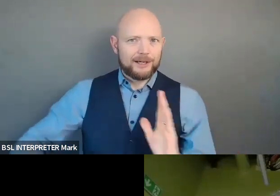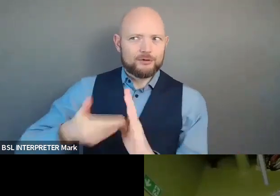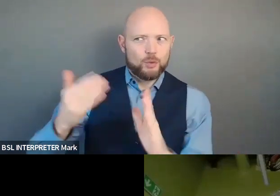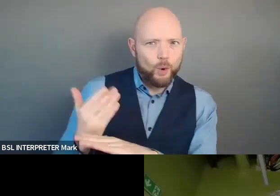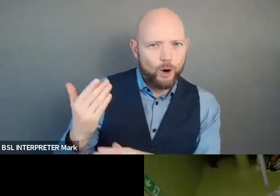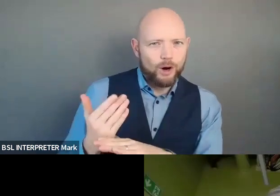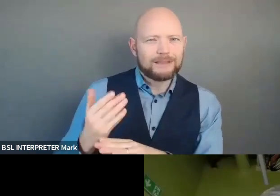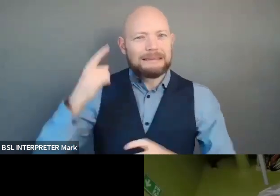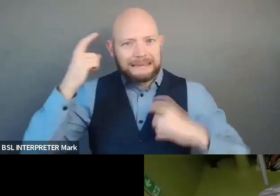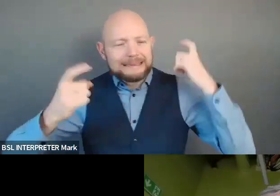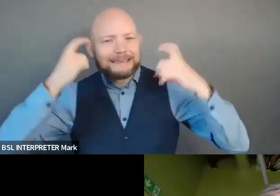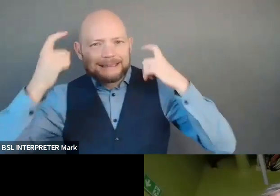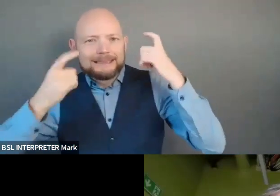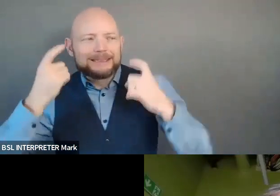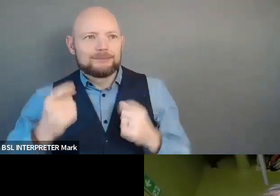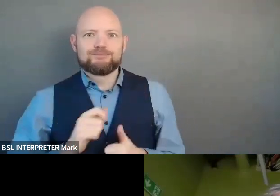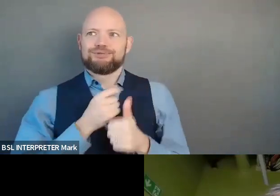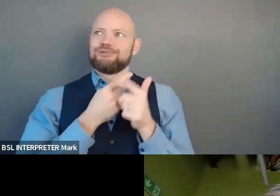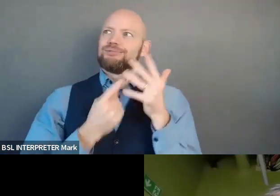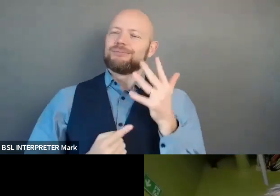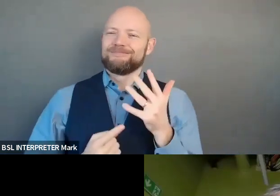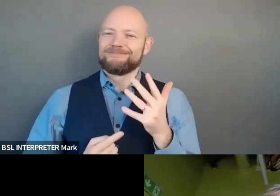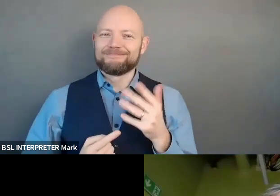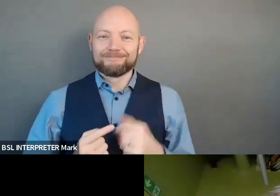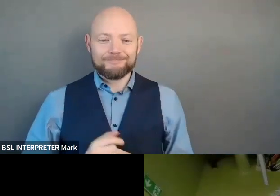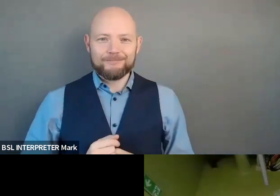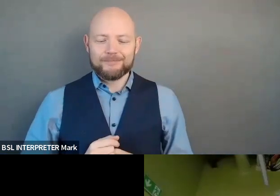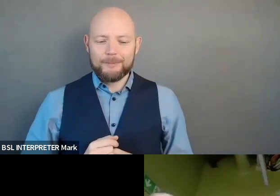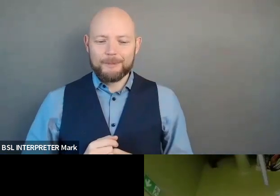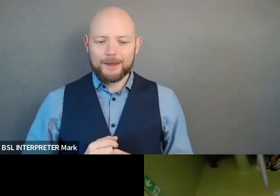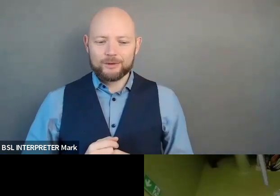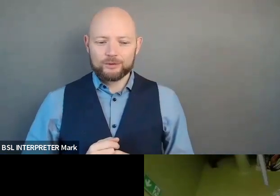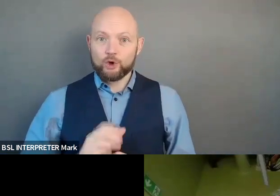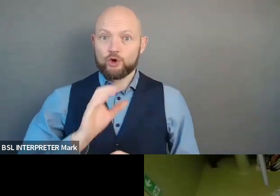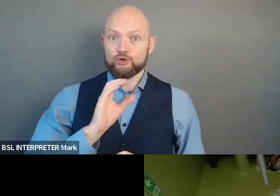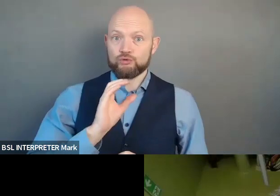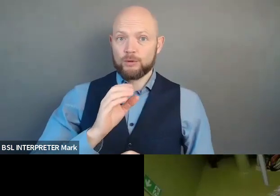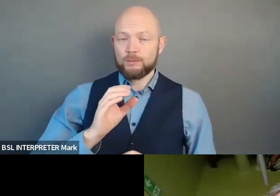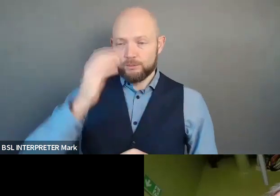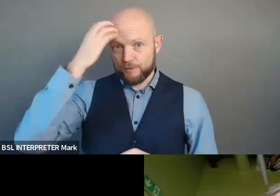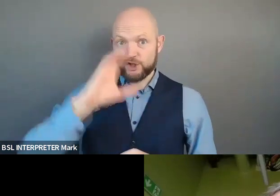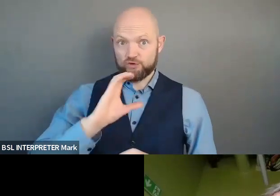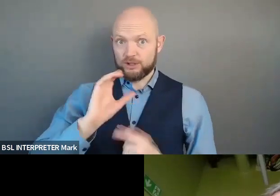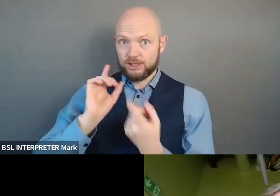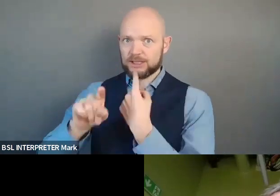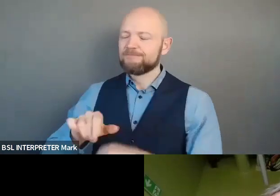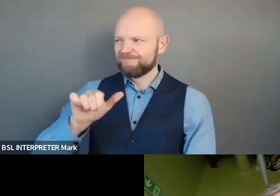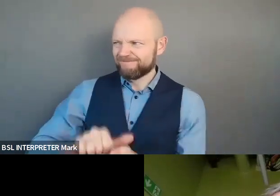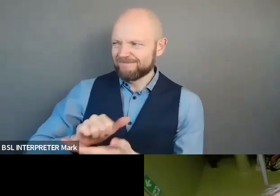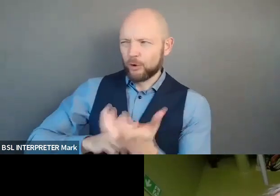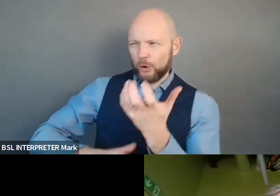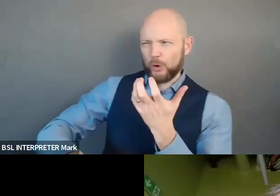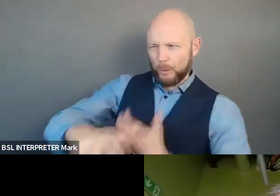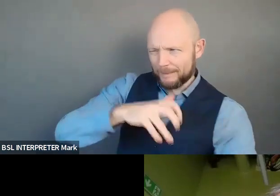all interlinked, isn't it, in that sense? It is complicated, and I think what I would say is I'm not